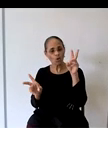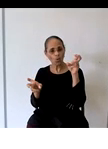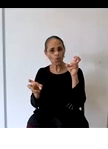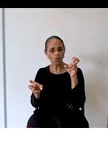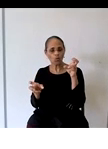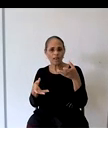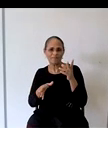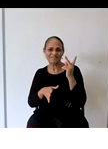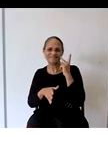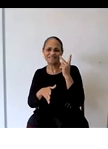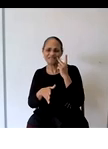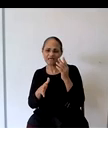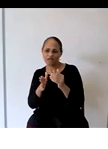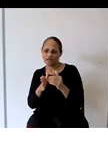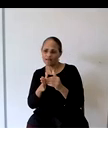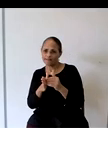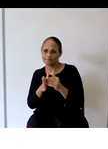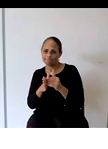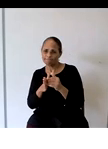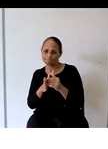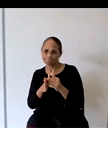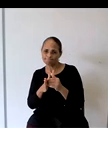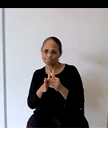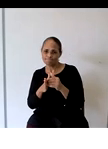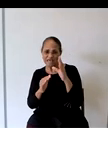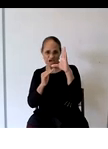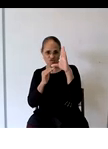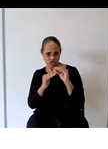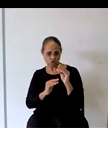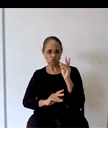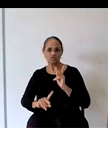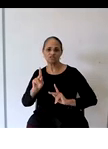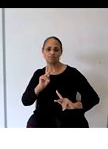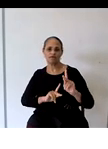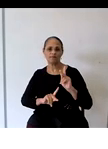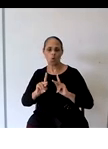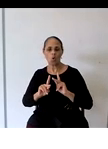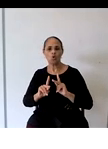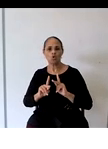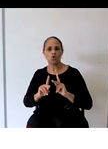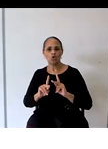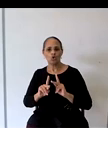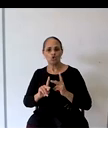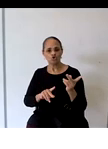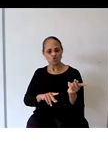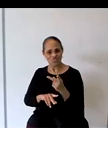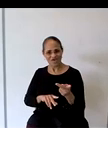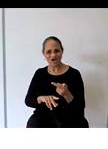what the quote was again. It reduces people with disabilities to their